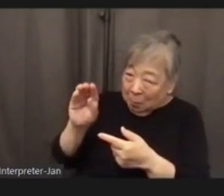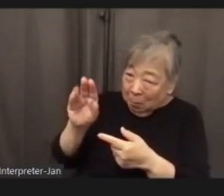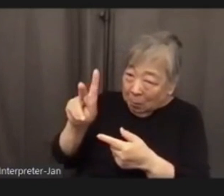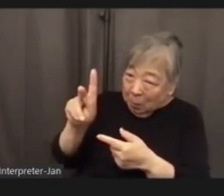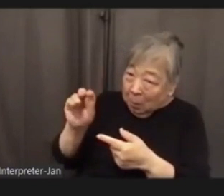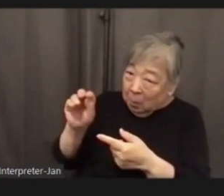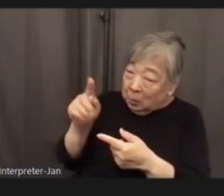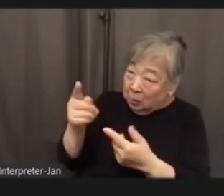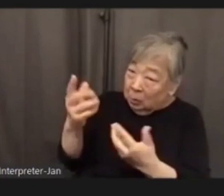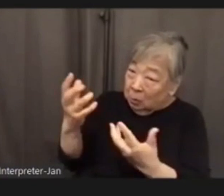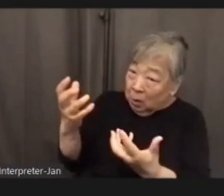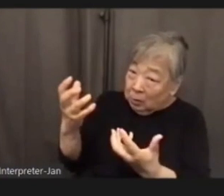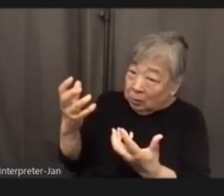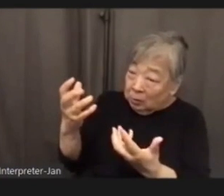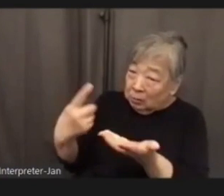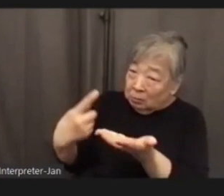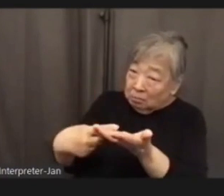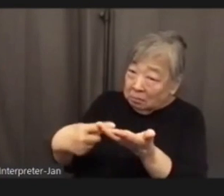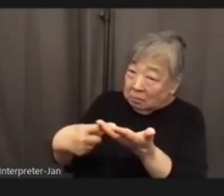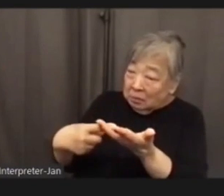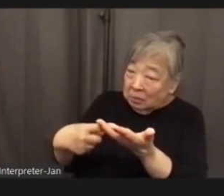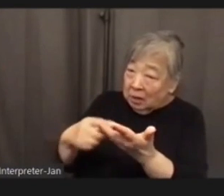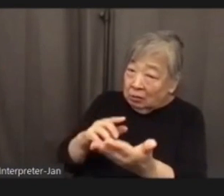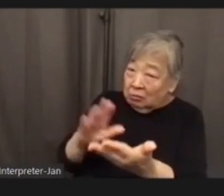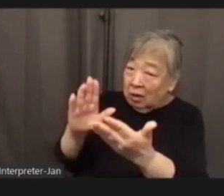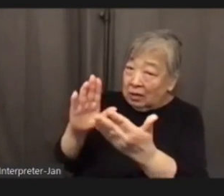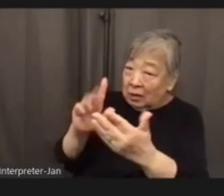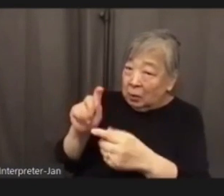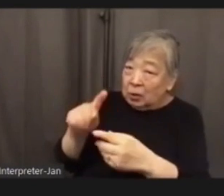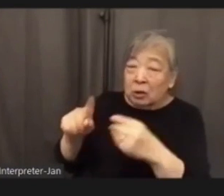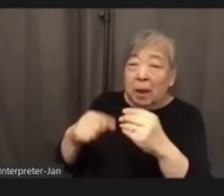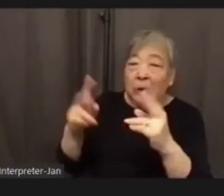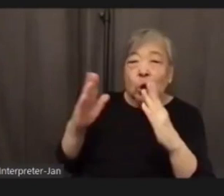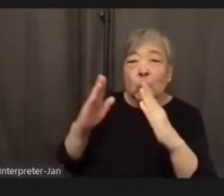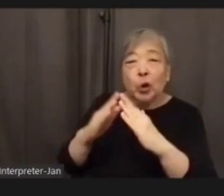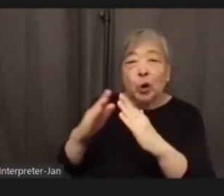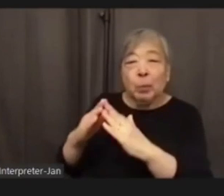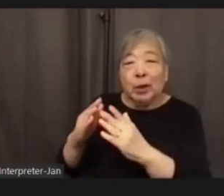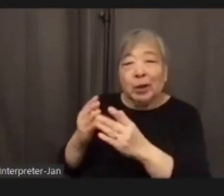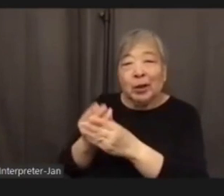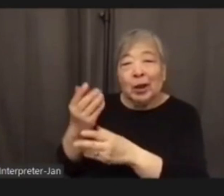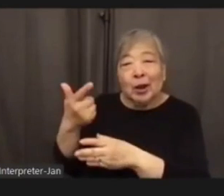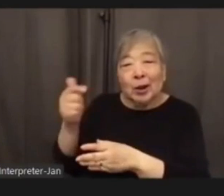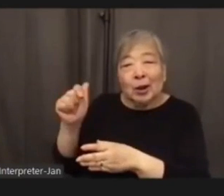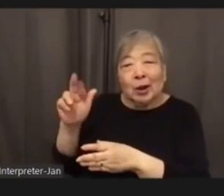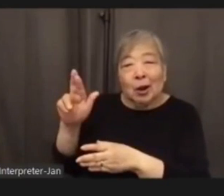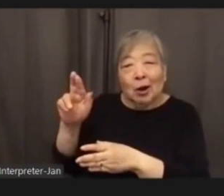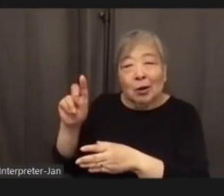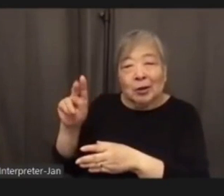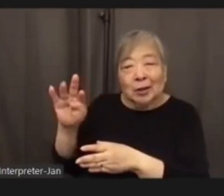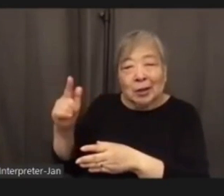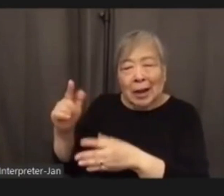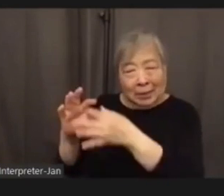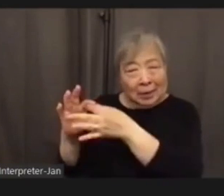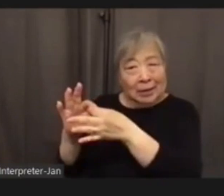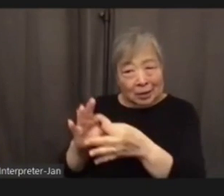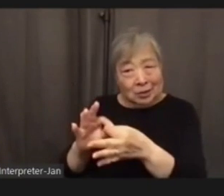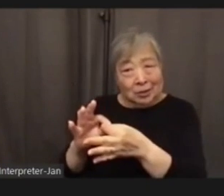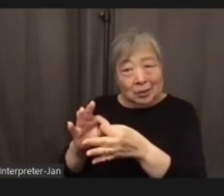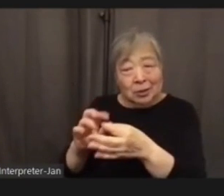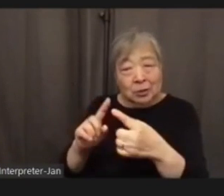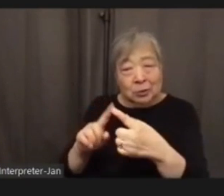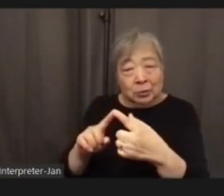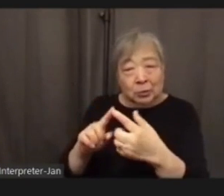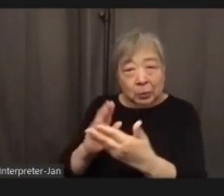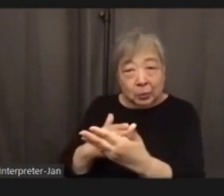very quickly address this question about urban gardening and a connection between gardening and music? And I would add